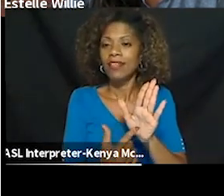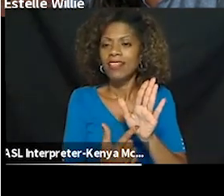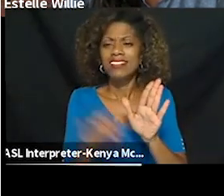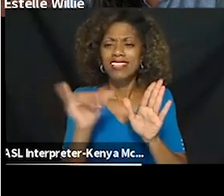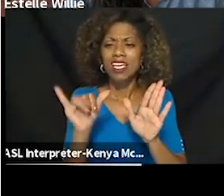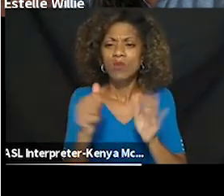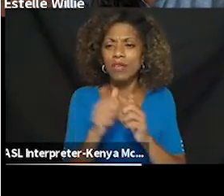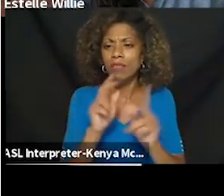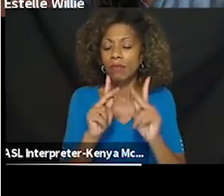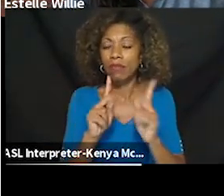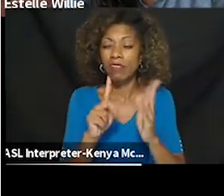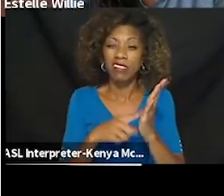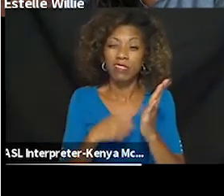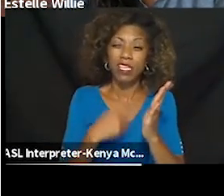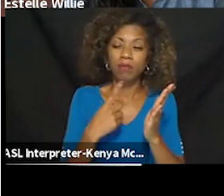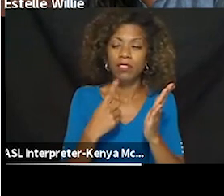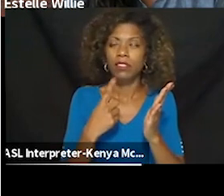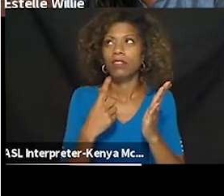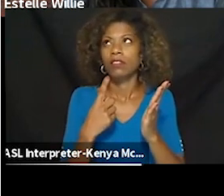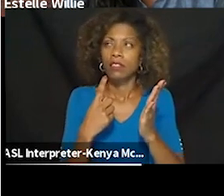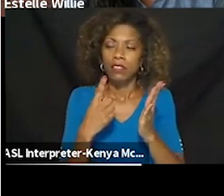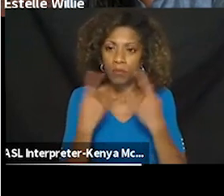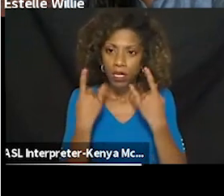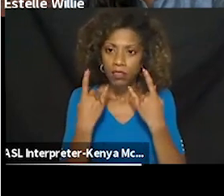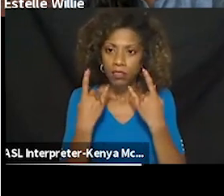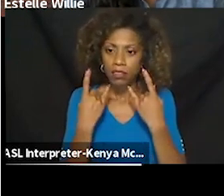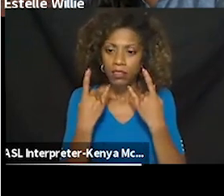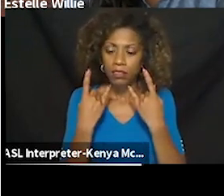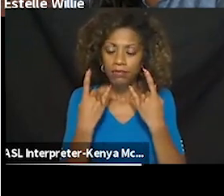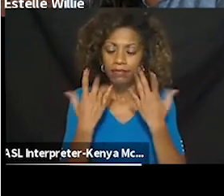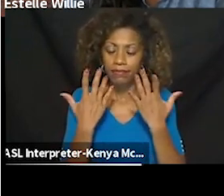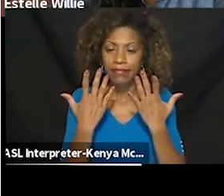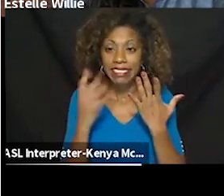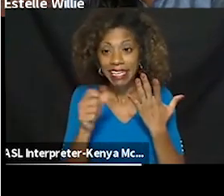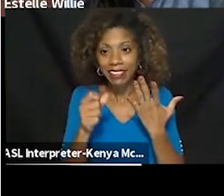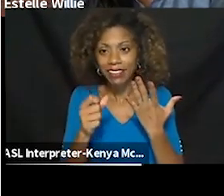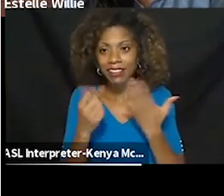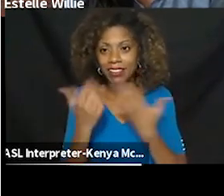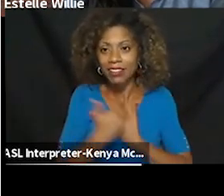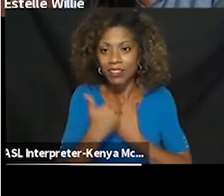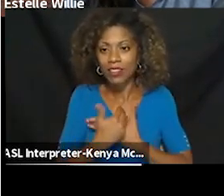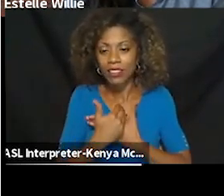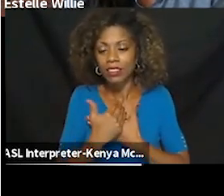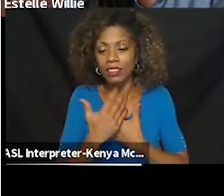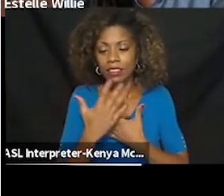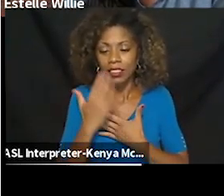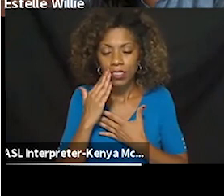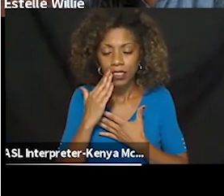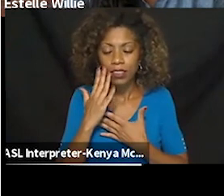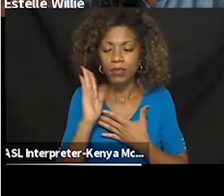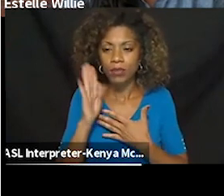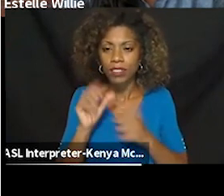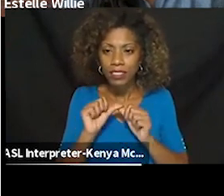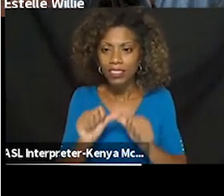like, masks, just, it's annoying. I'm going to wear it. I'm going to continue wearing it.